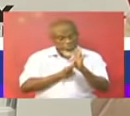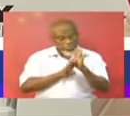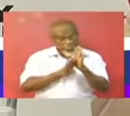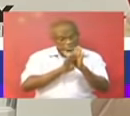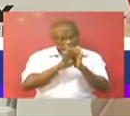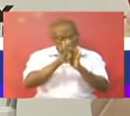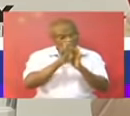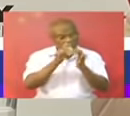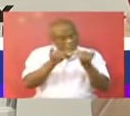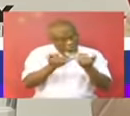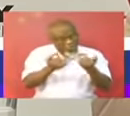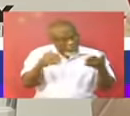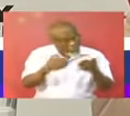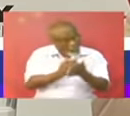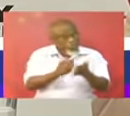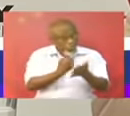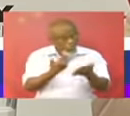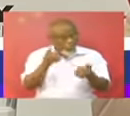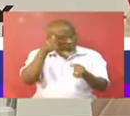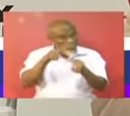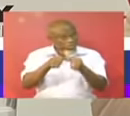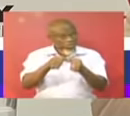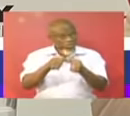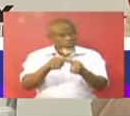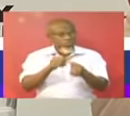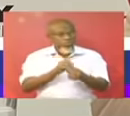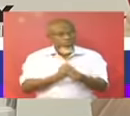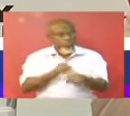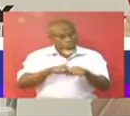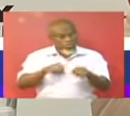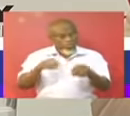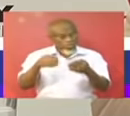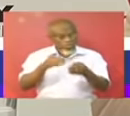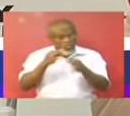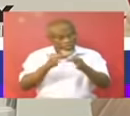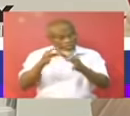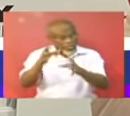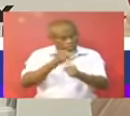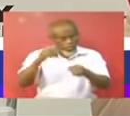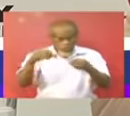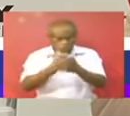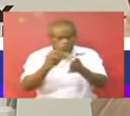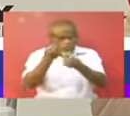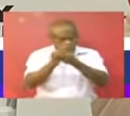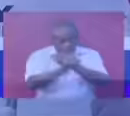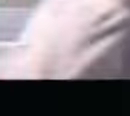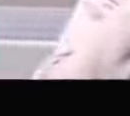collecting information on that. So we will continue to update as more information, of course, becomes available.